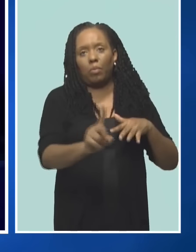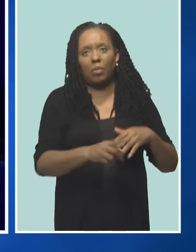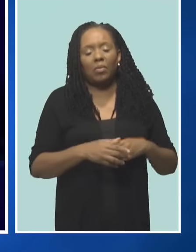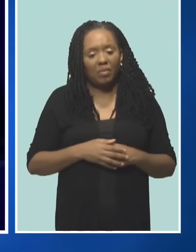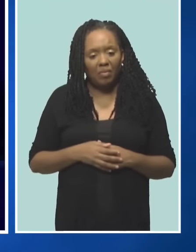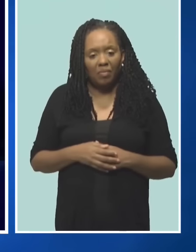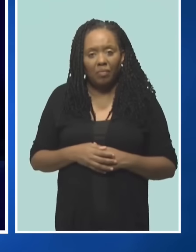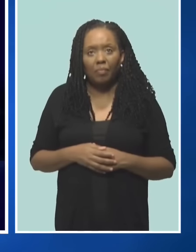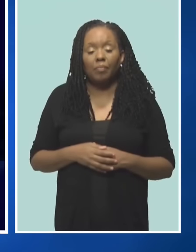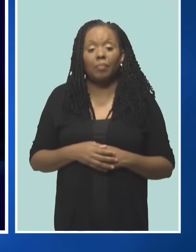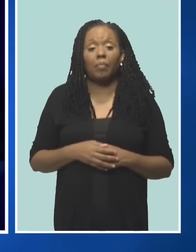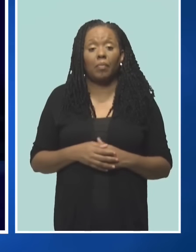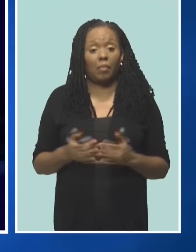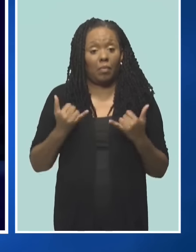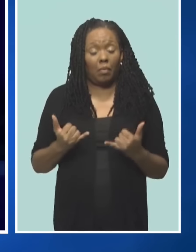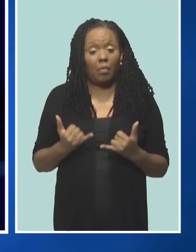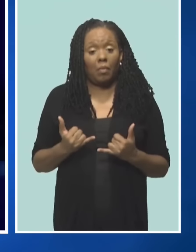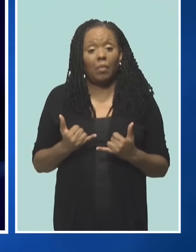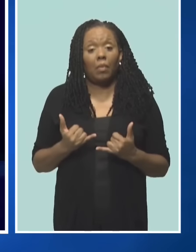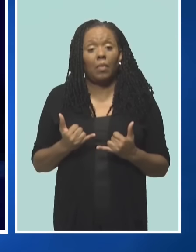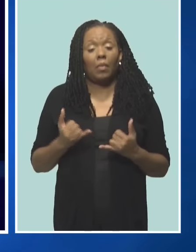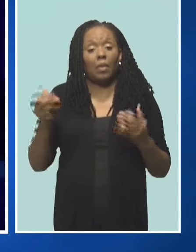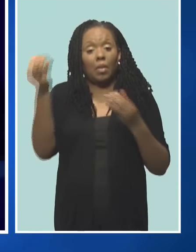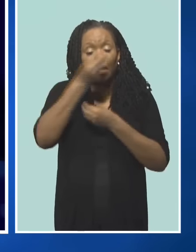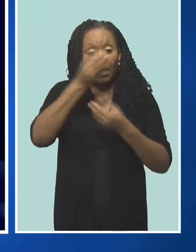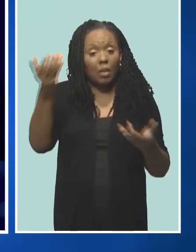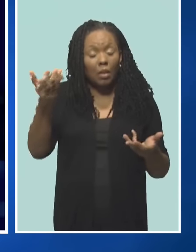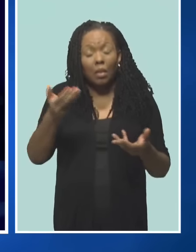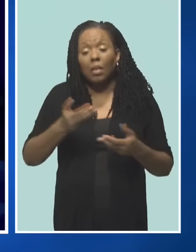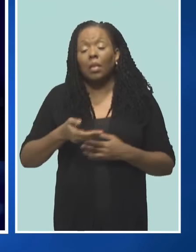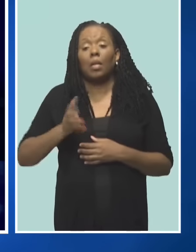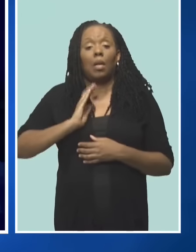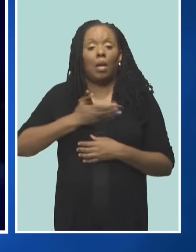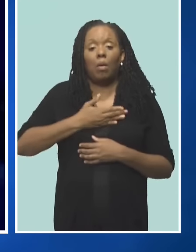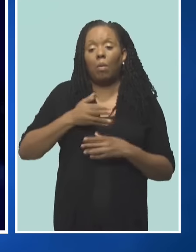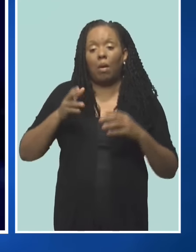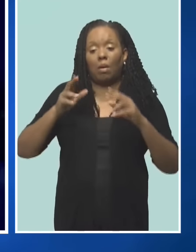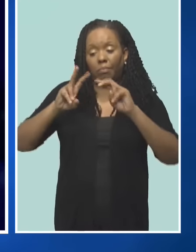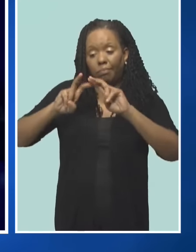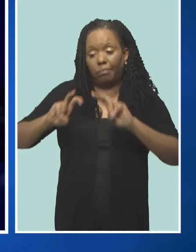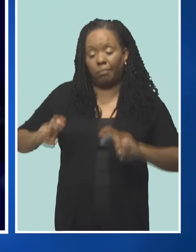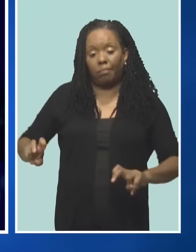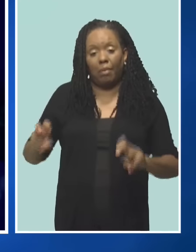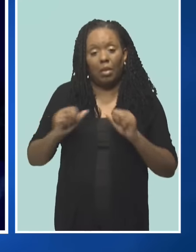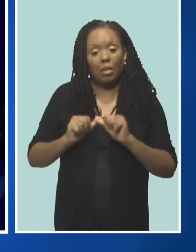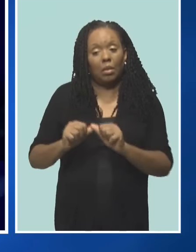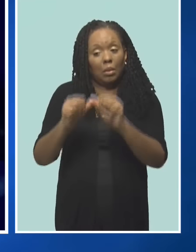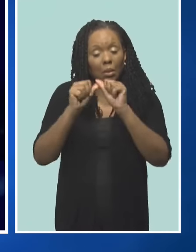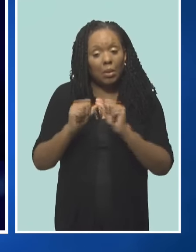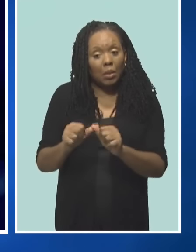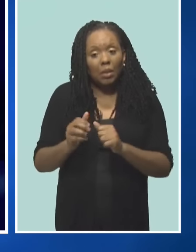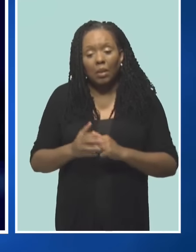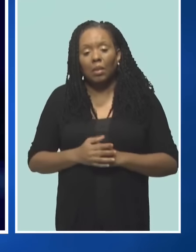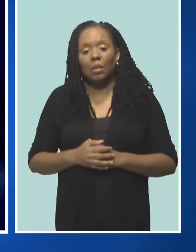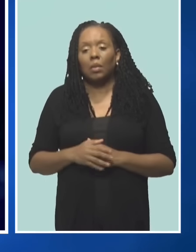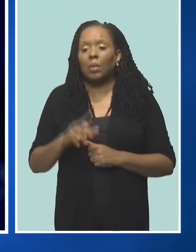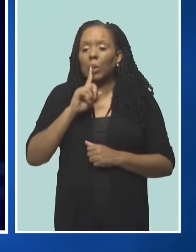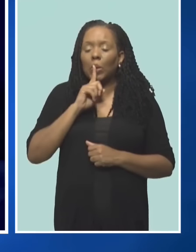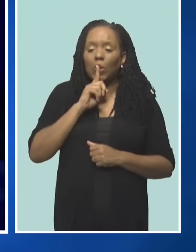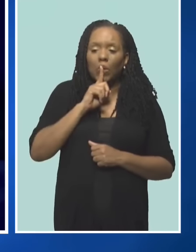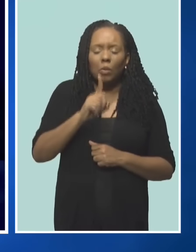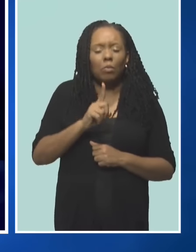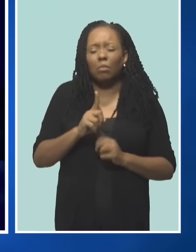juncture, I wish to inform that the investigation is continuing into this matter, which is currently at a delicate